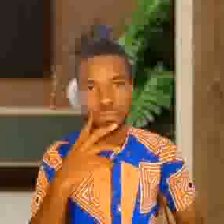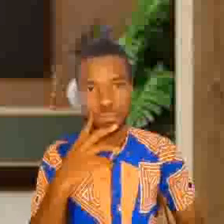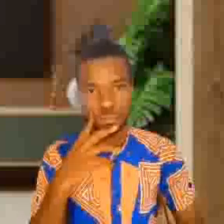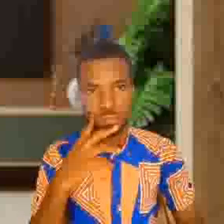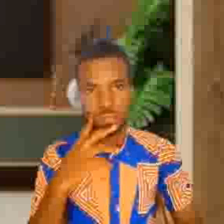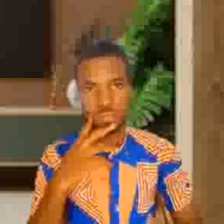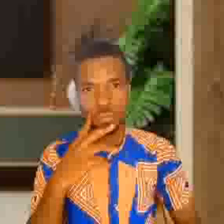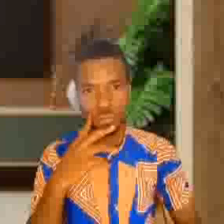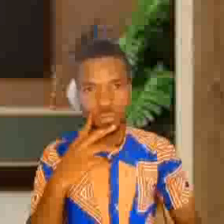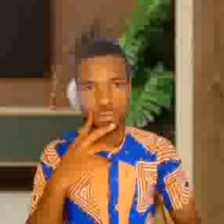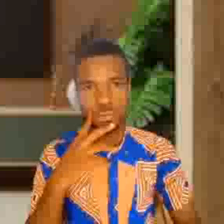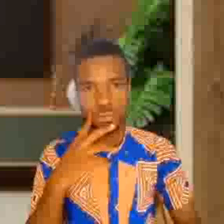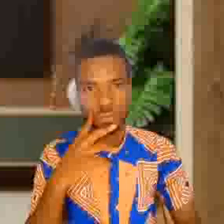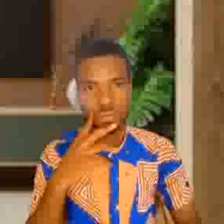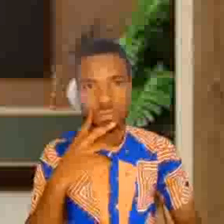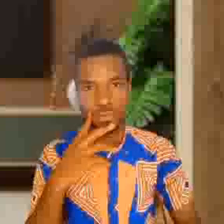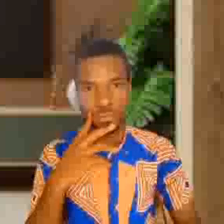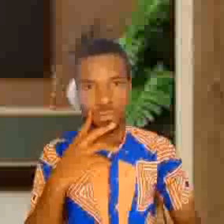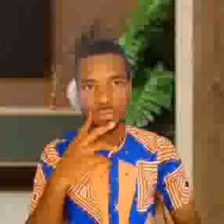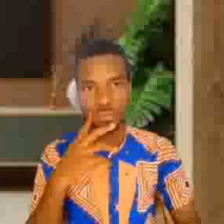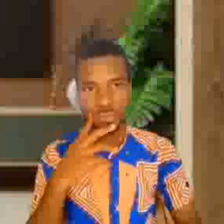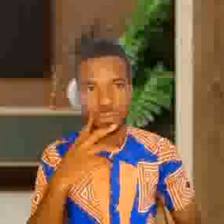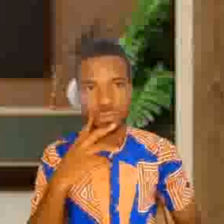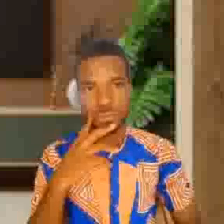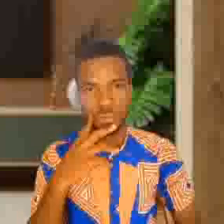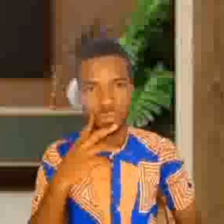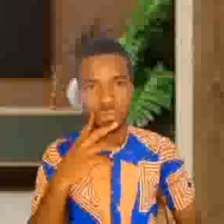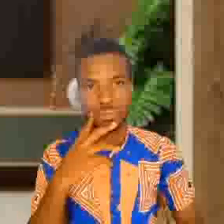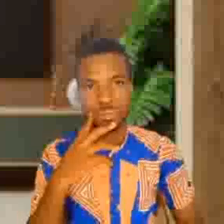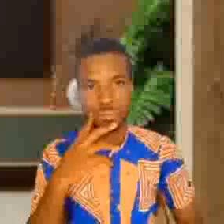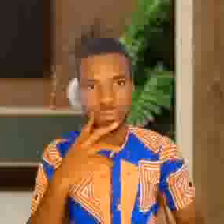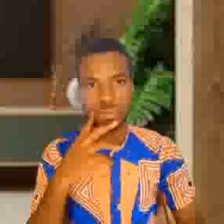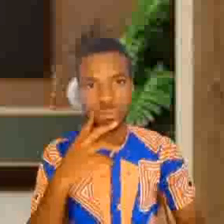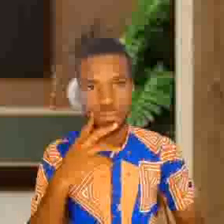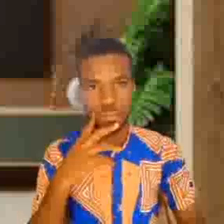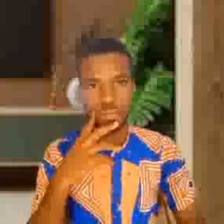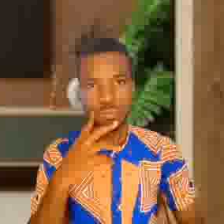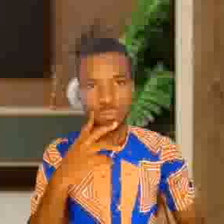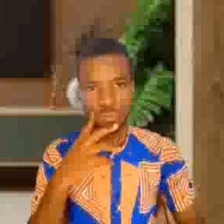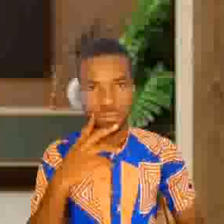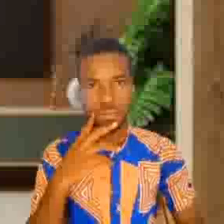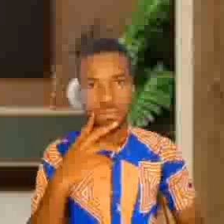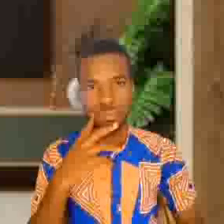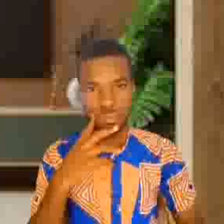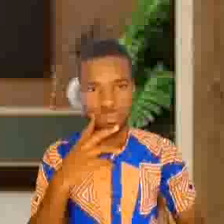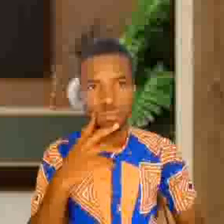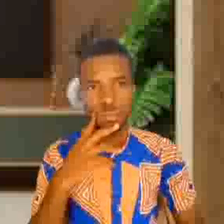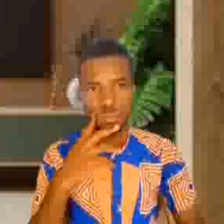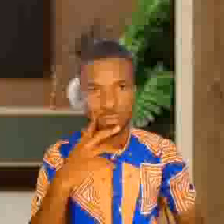their natural nature in keeping with the commandment. But you see, I told you that the commanded blessing is in